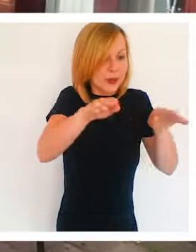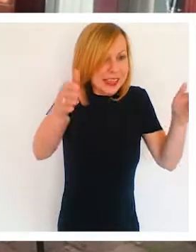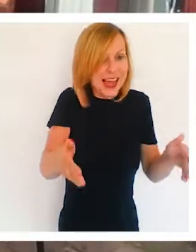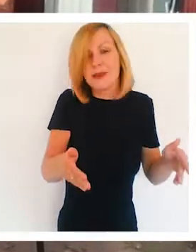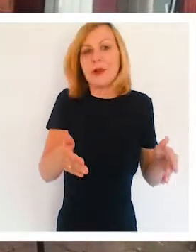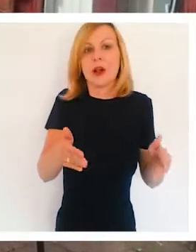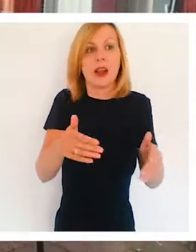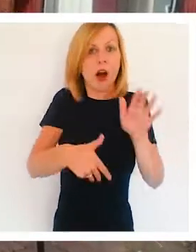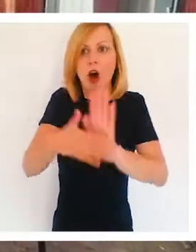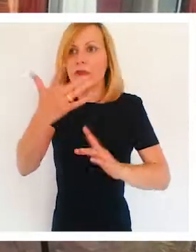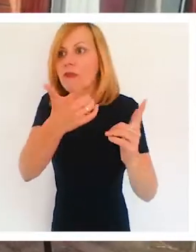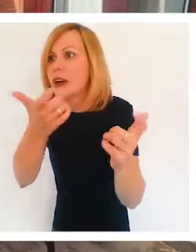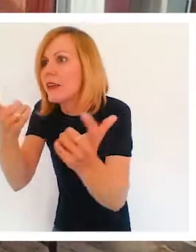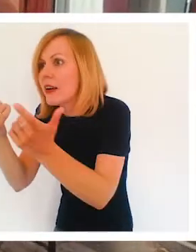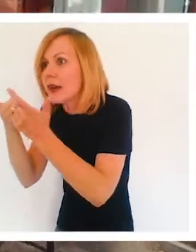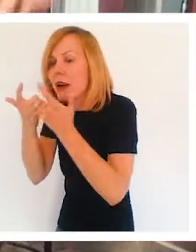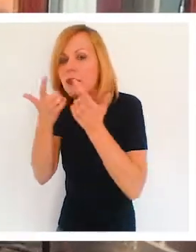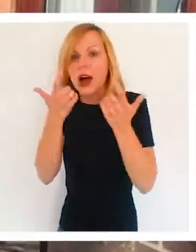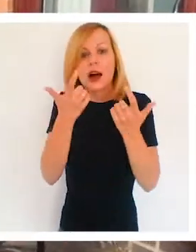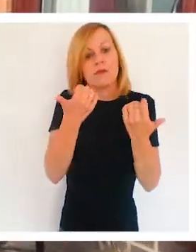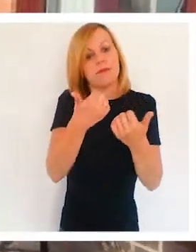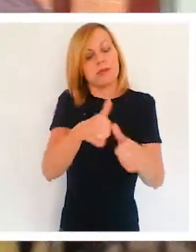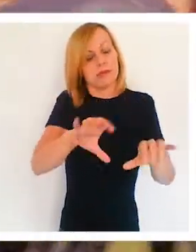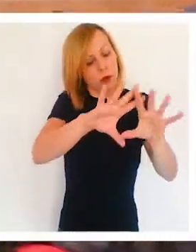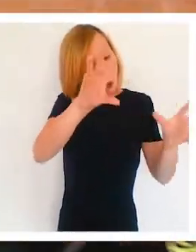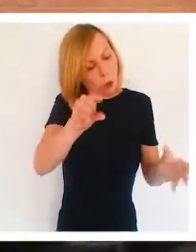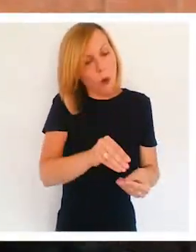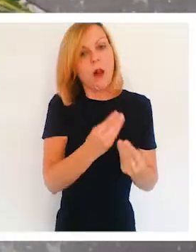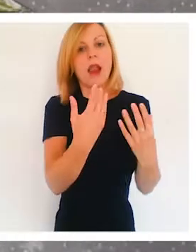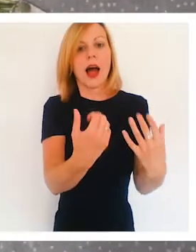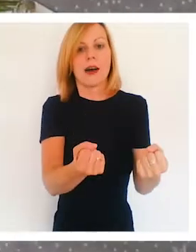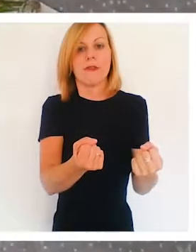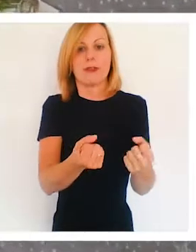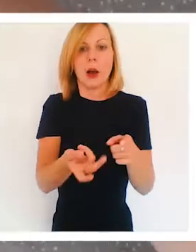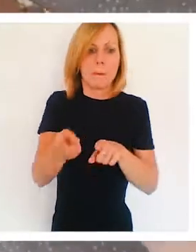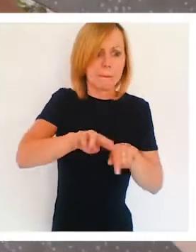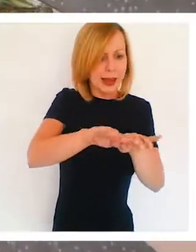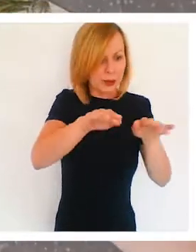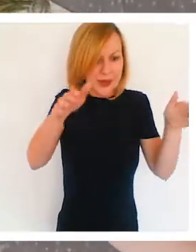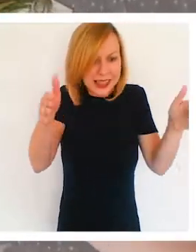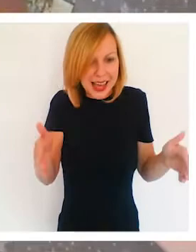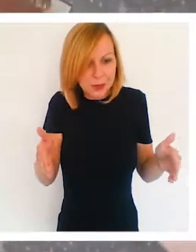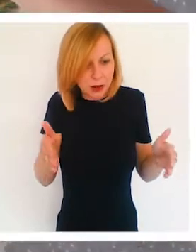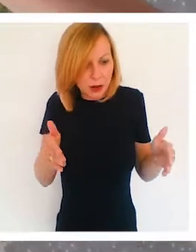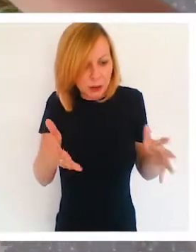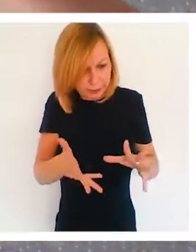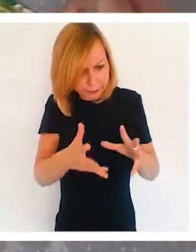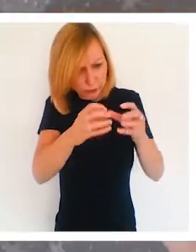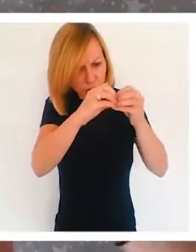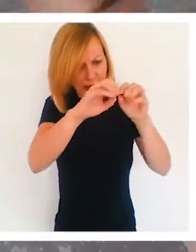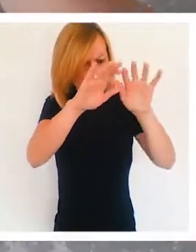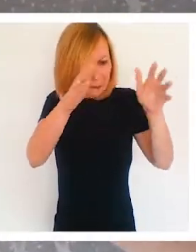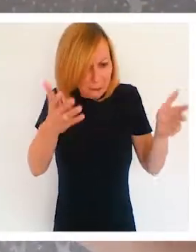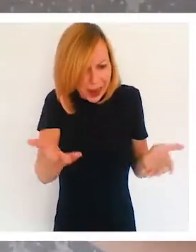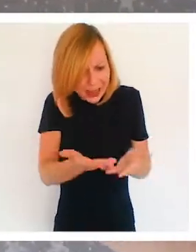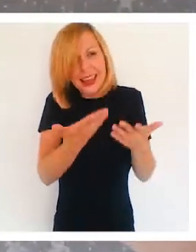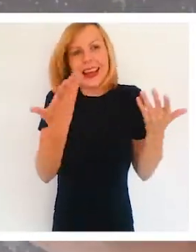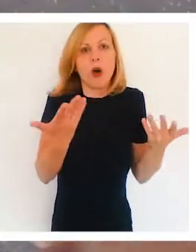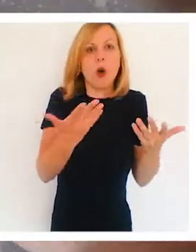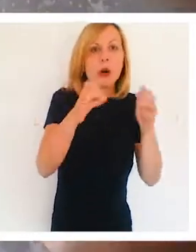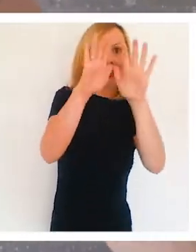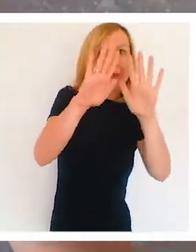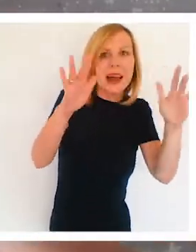others until you've found the final piece. Return to the table and start putting your space-related